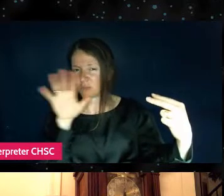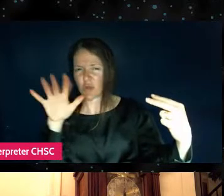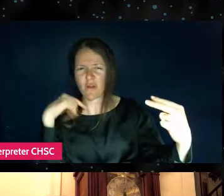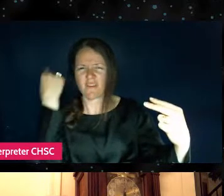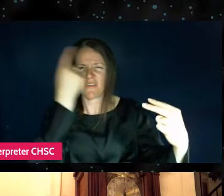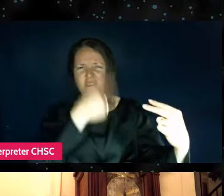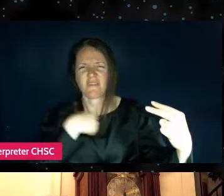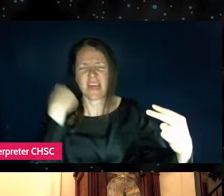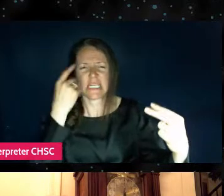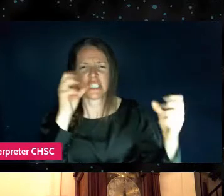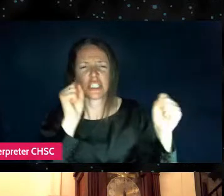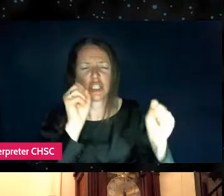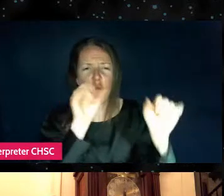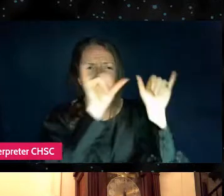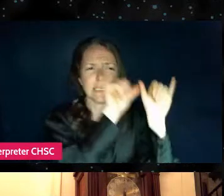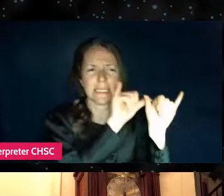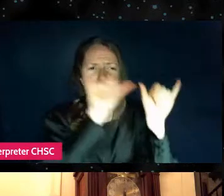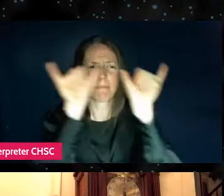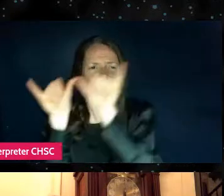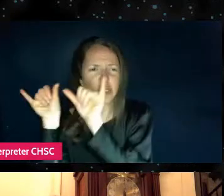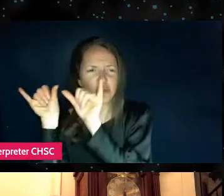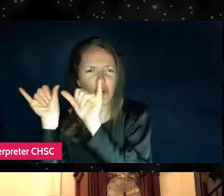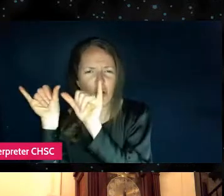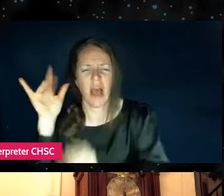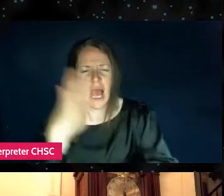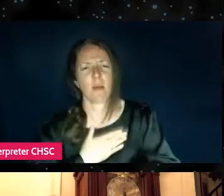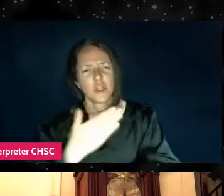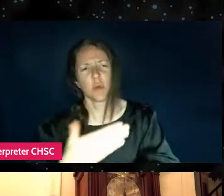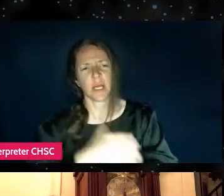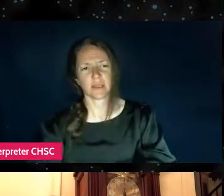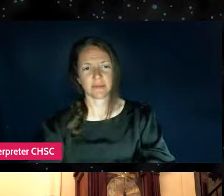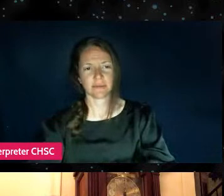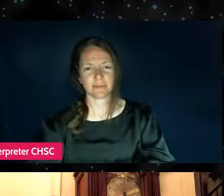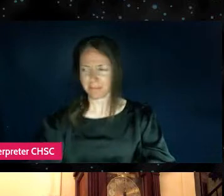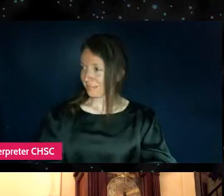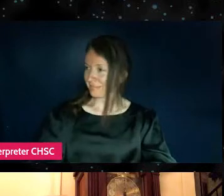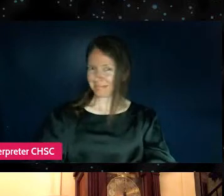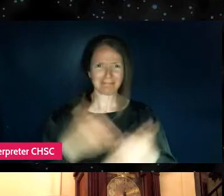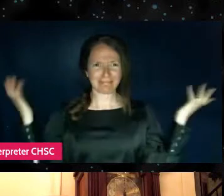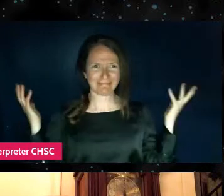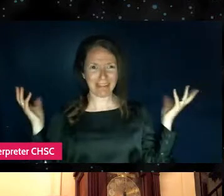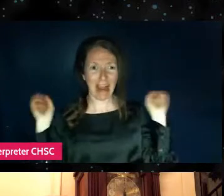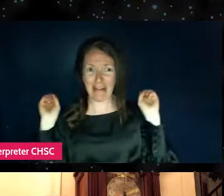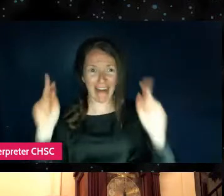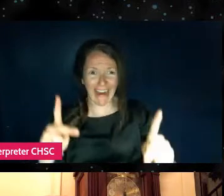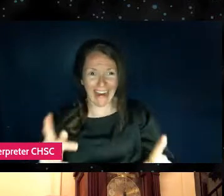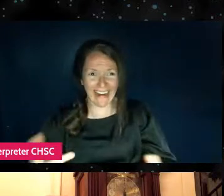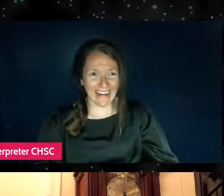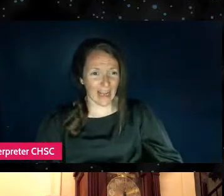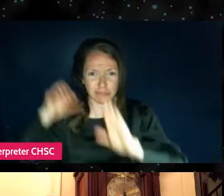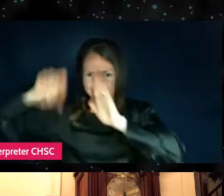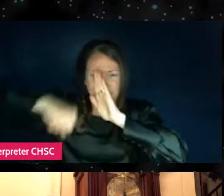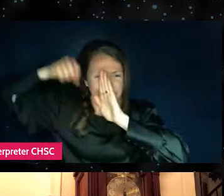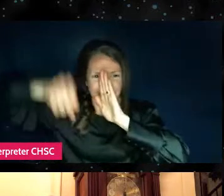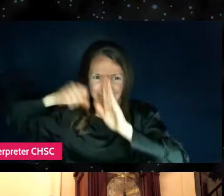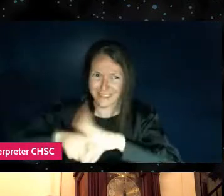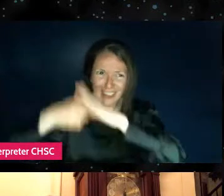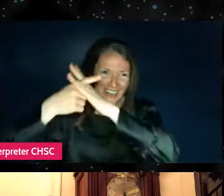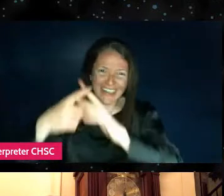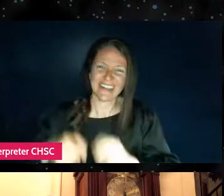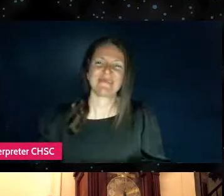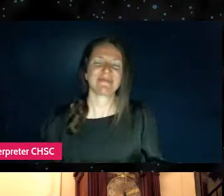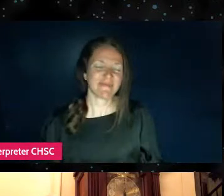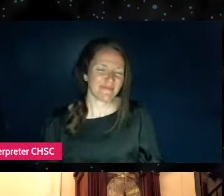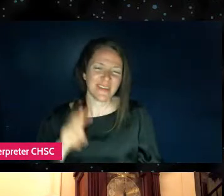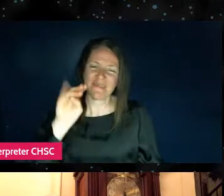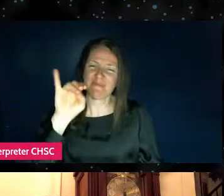symmetrical. I'll do it. And I'm like, okay, roll the camera. And Michael was